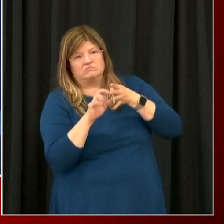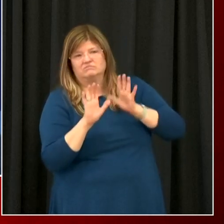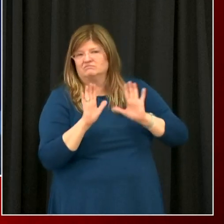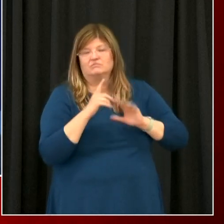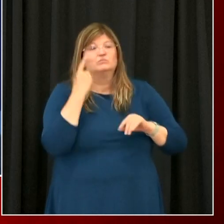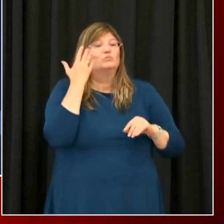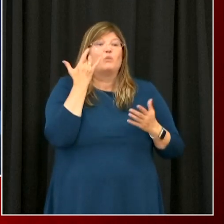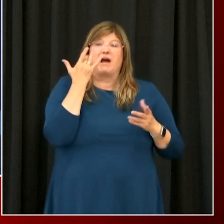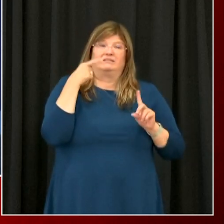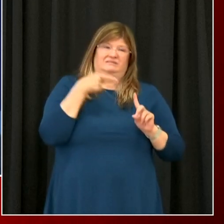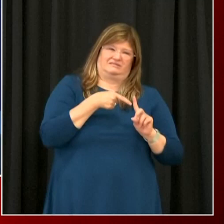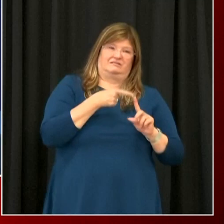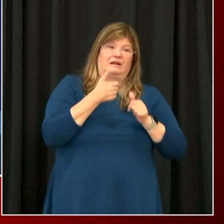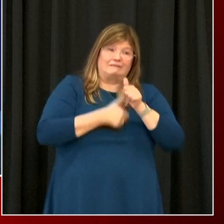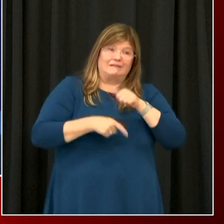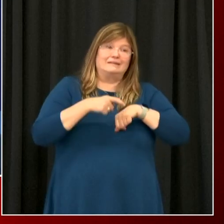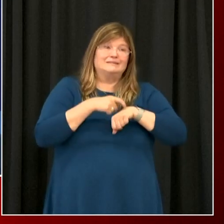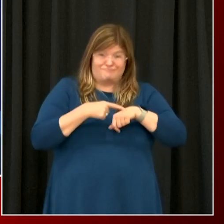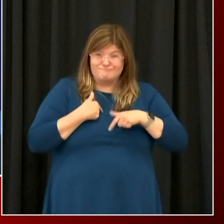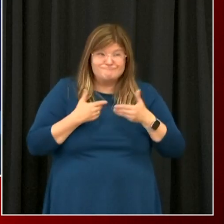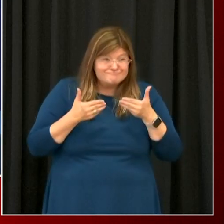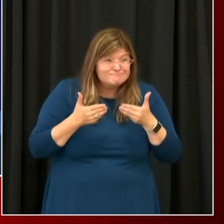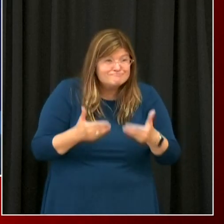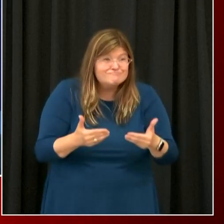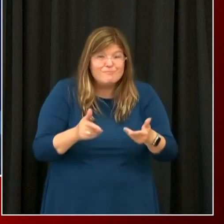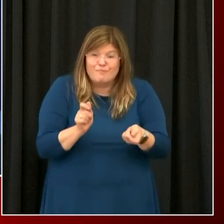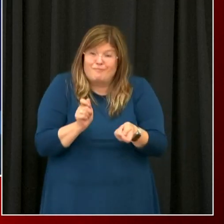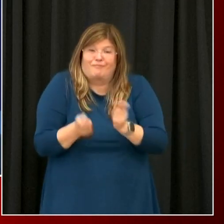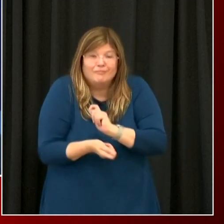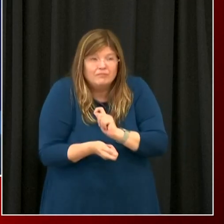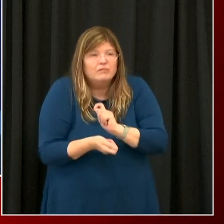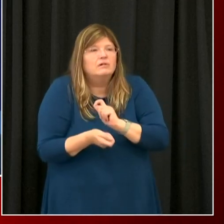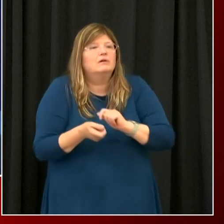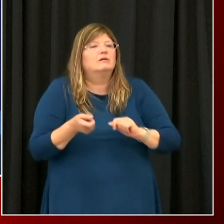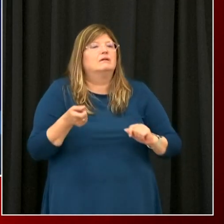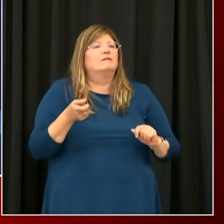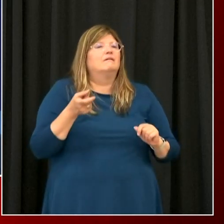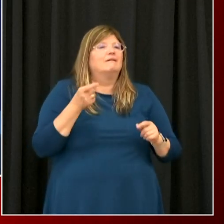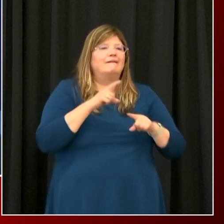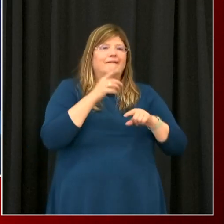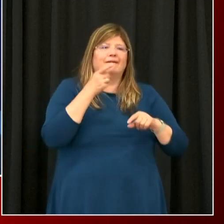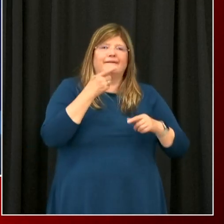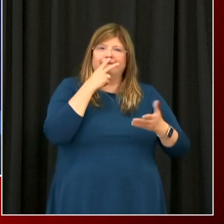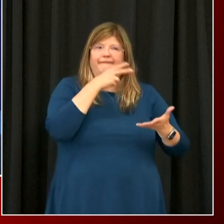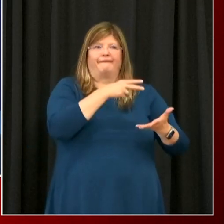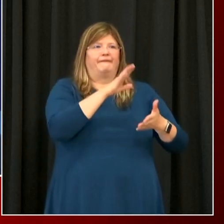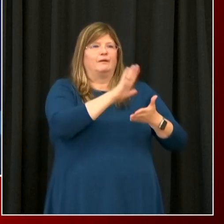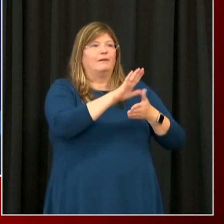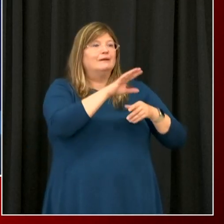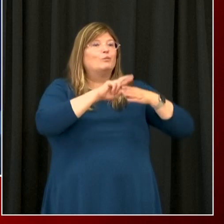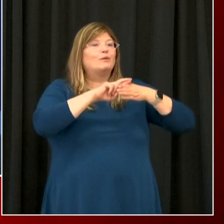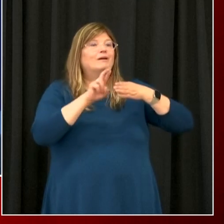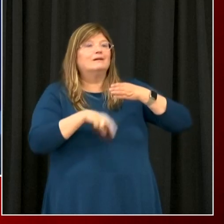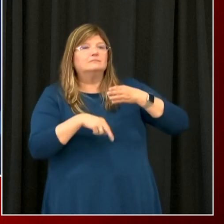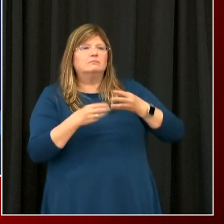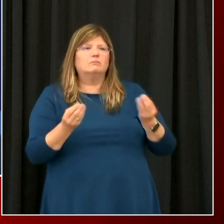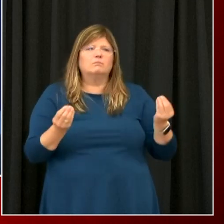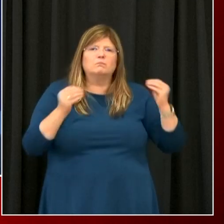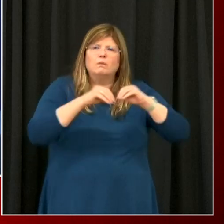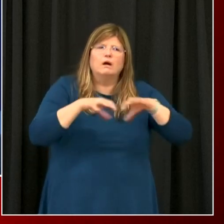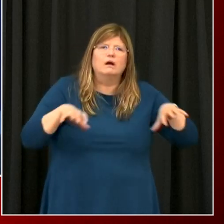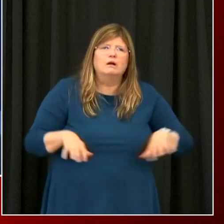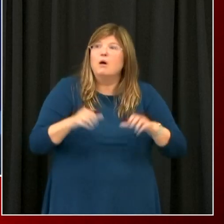a substantive change to your non-pharmaceutical interventions, meaning that you're allowing more activity, you want to fully be